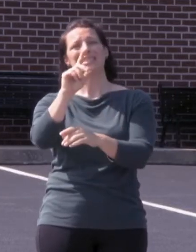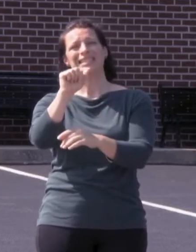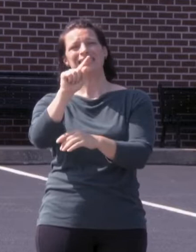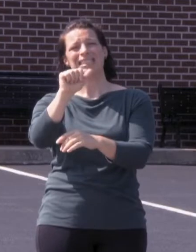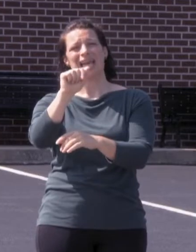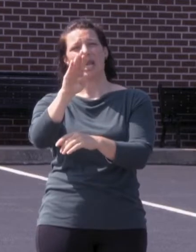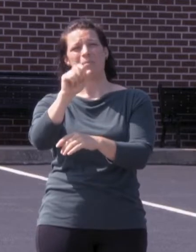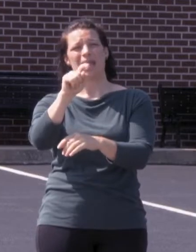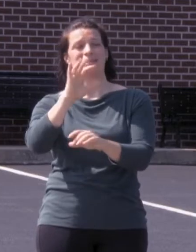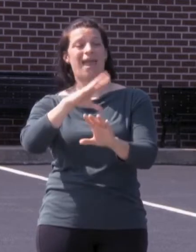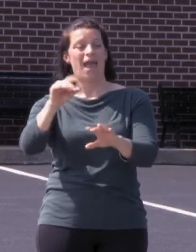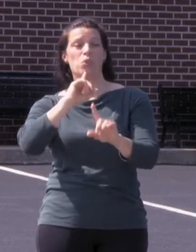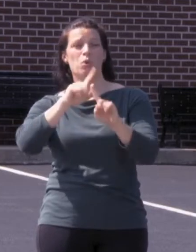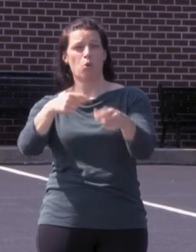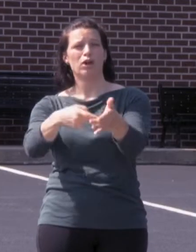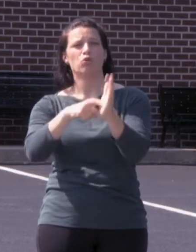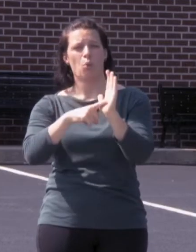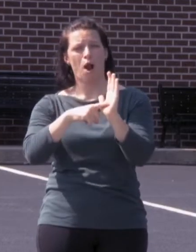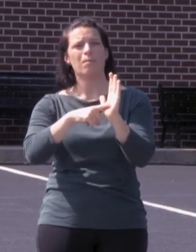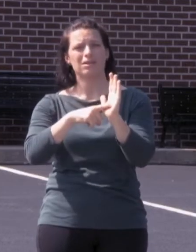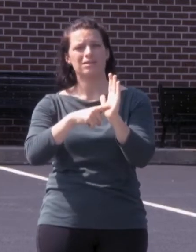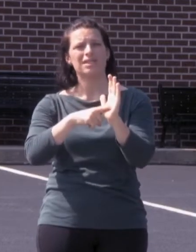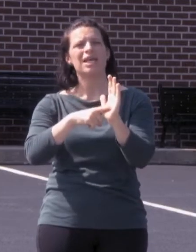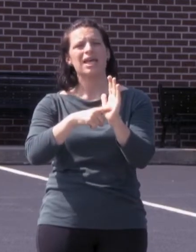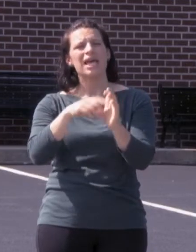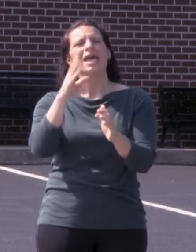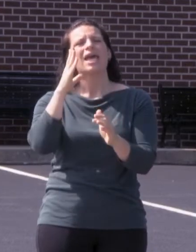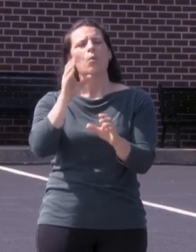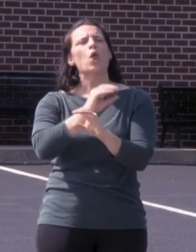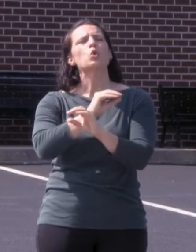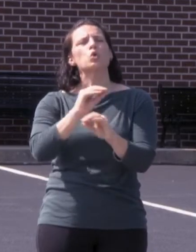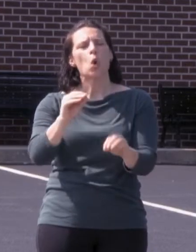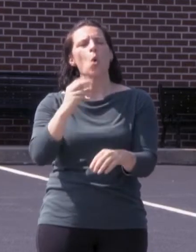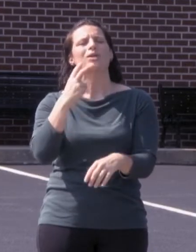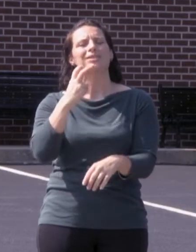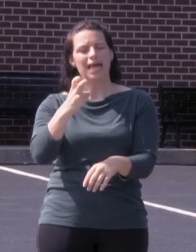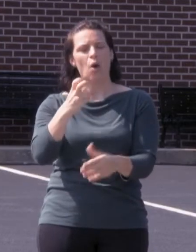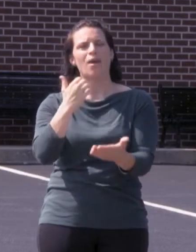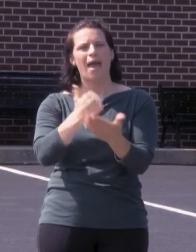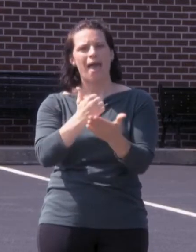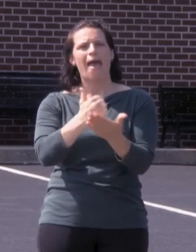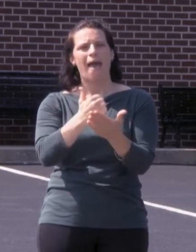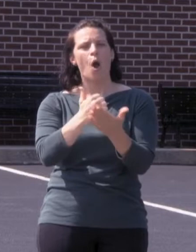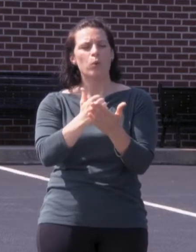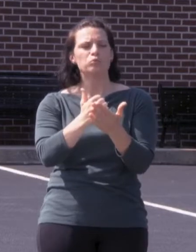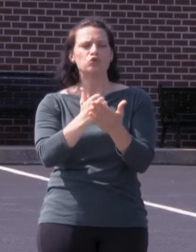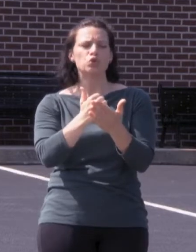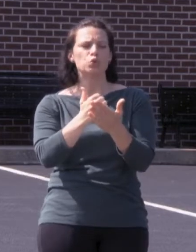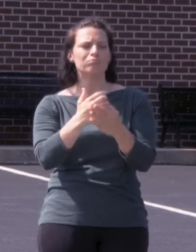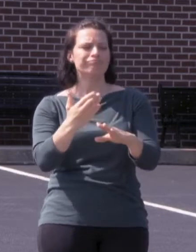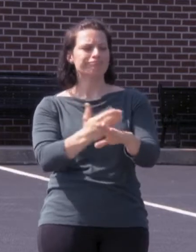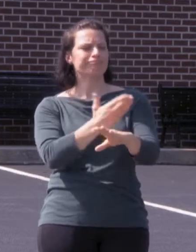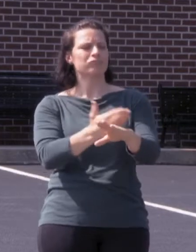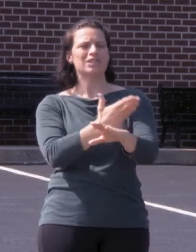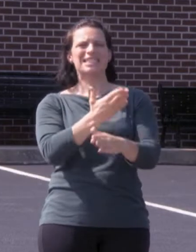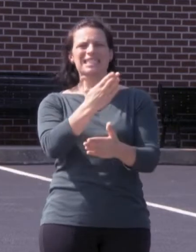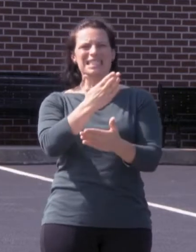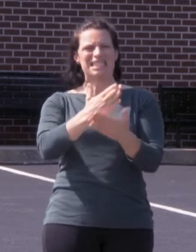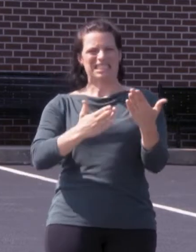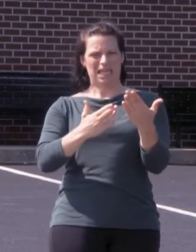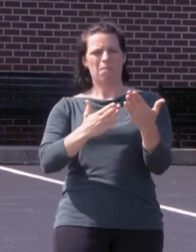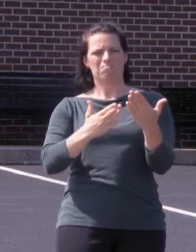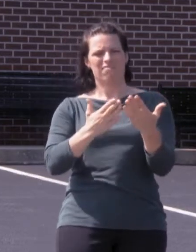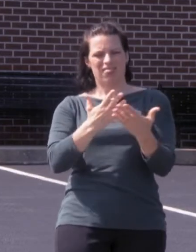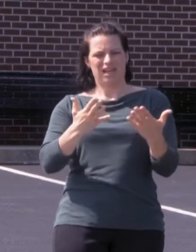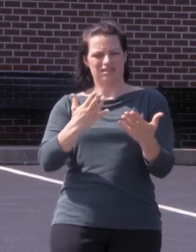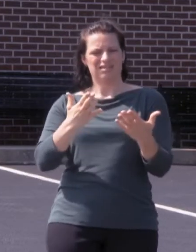reporting requirements that come with it. It will undoubtedly help to fill in some of those cracks that individuals have been able to slip through